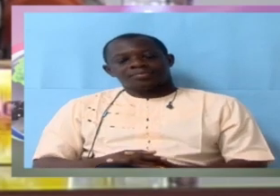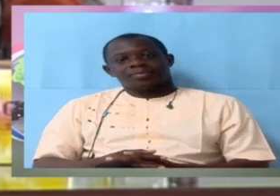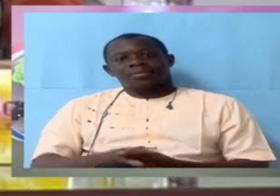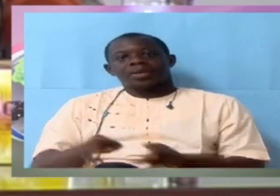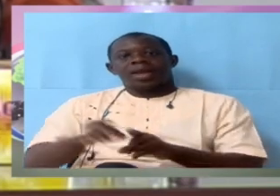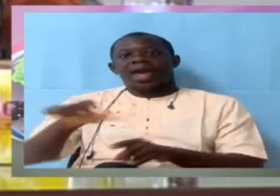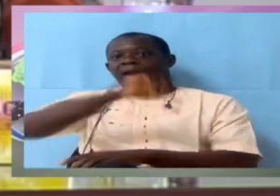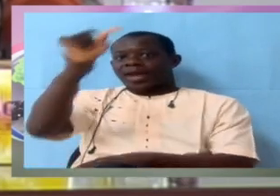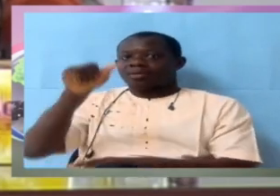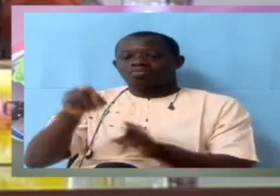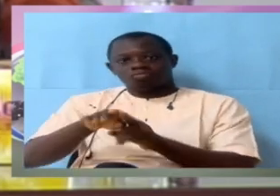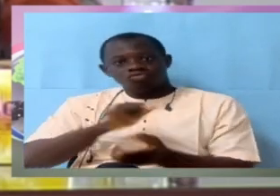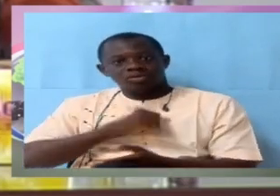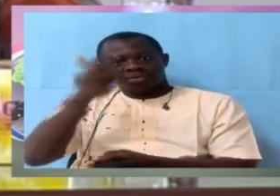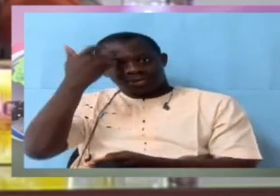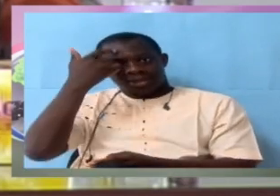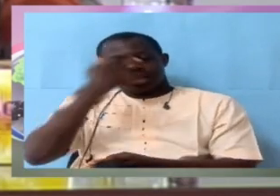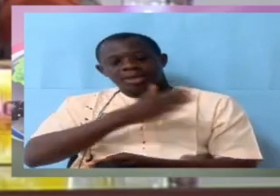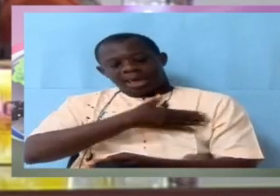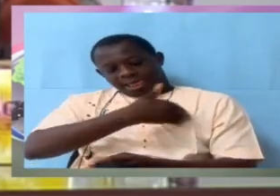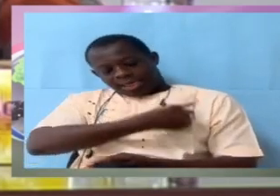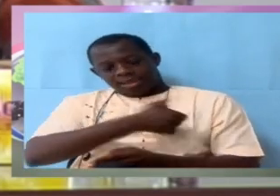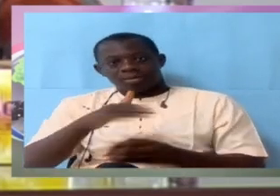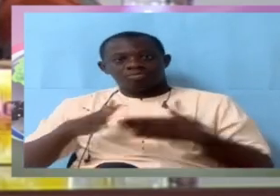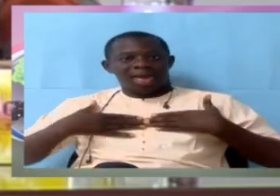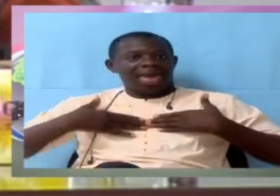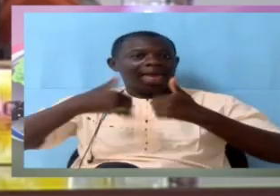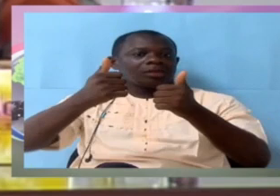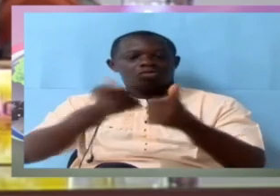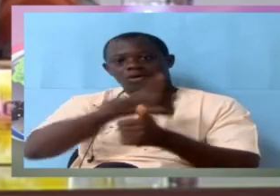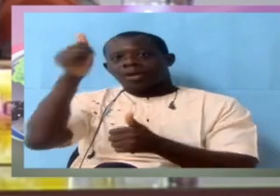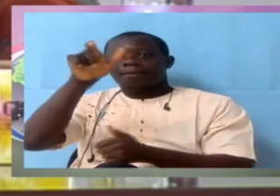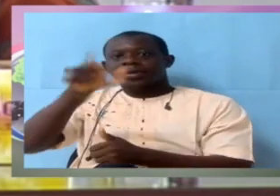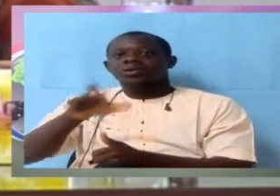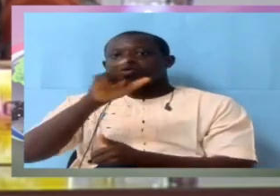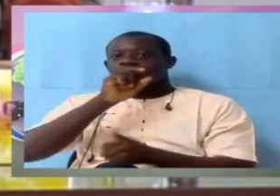and that in fact he had even cured certain persons who had been discharged from the program.